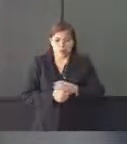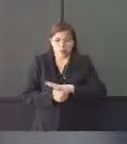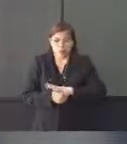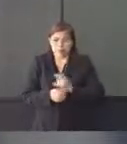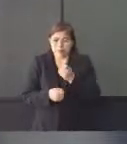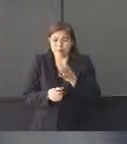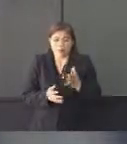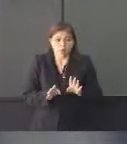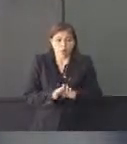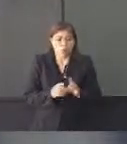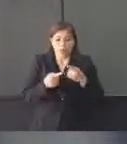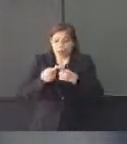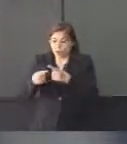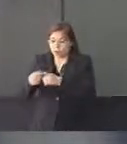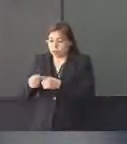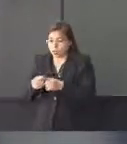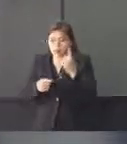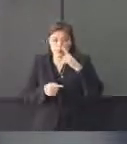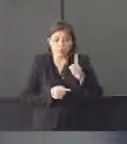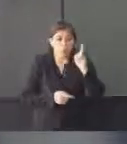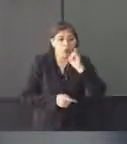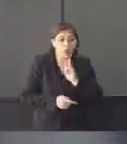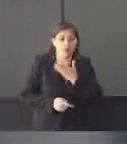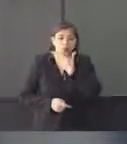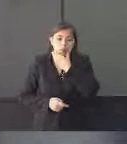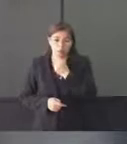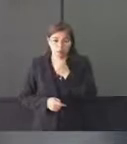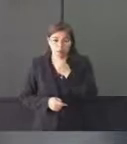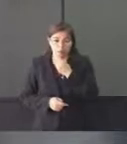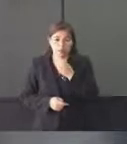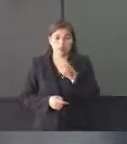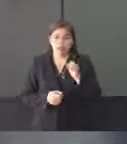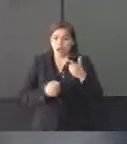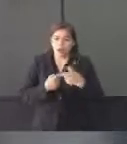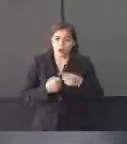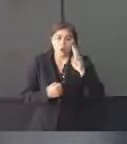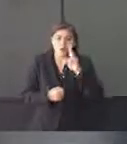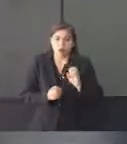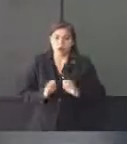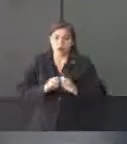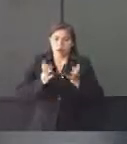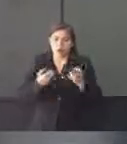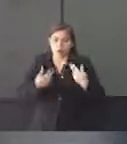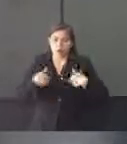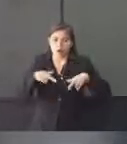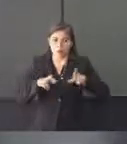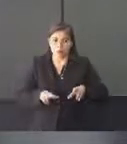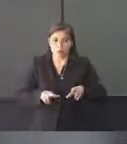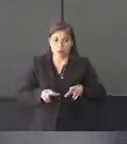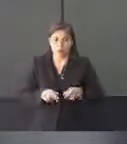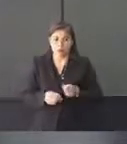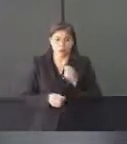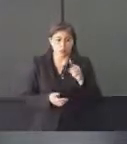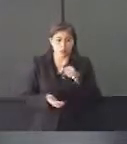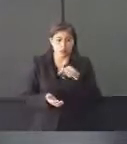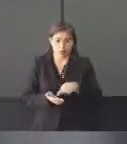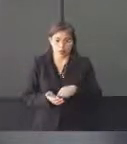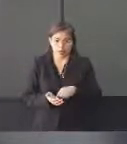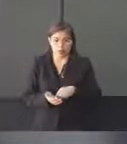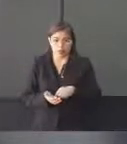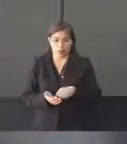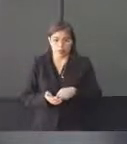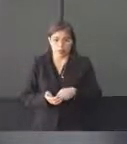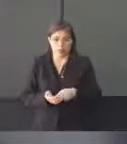how this pandemic has impacted women and men differently, something that we see clearly represented in